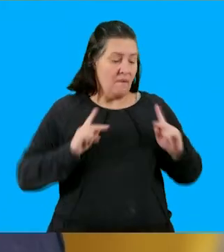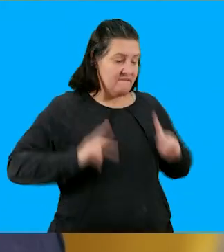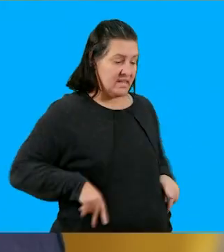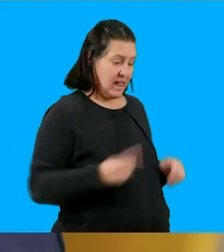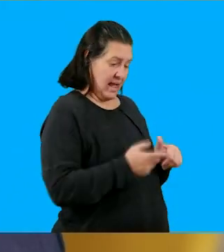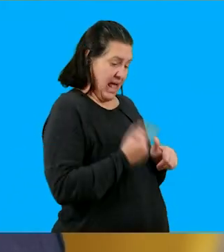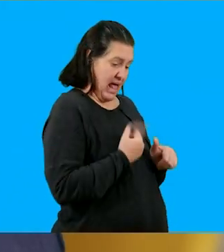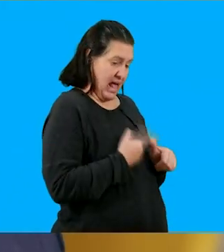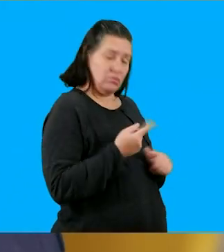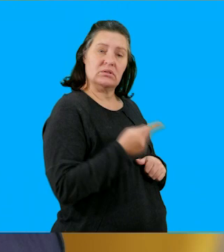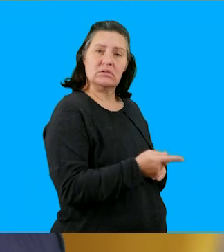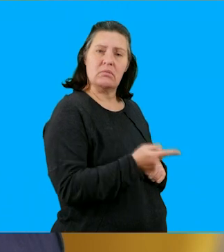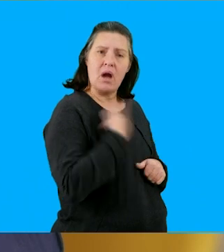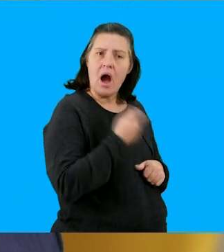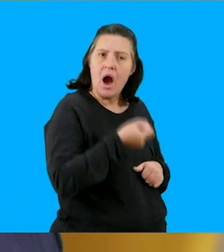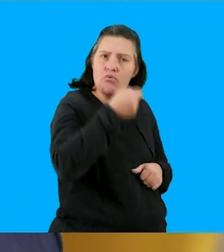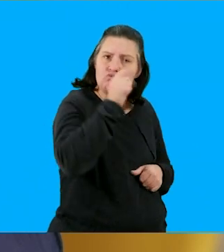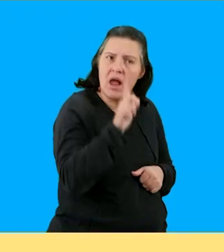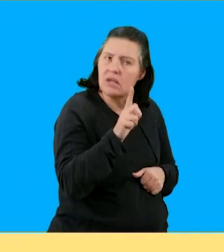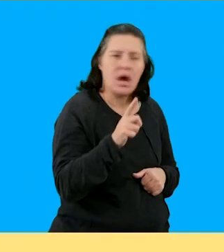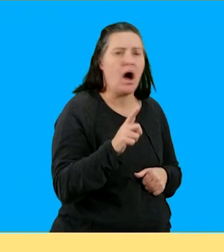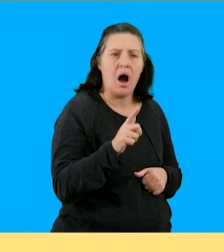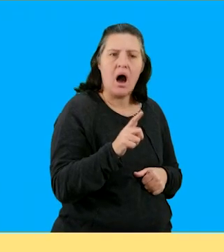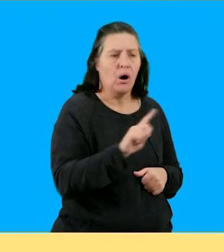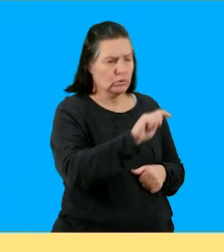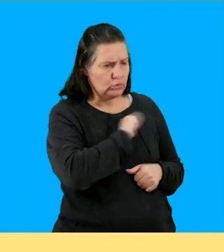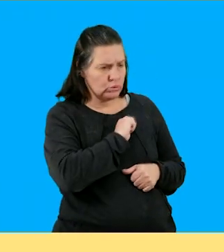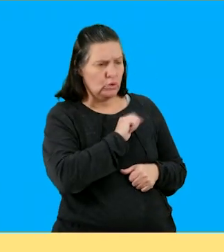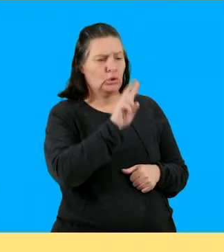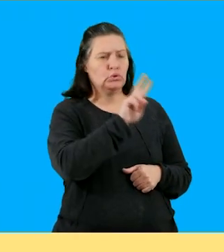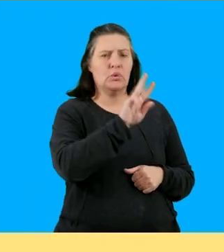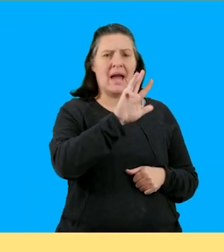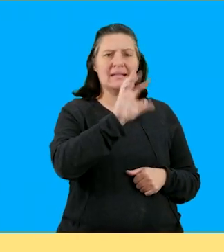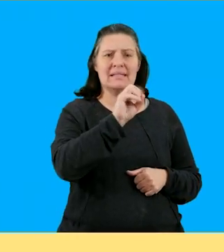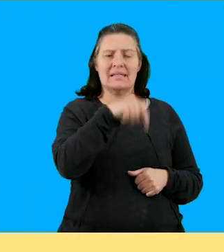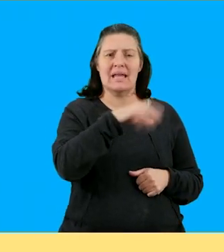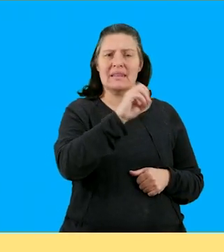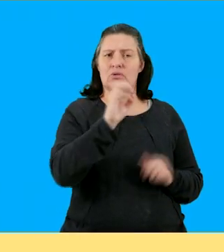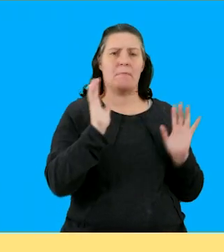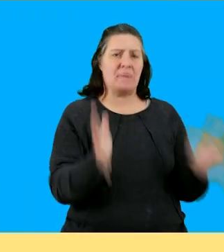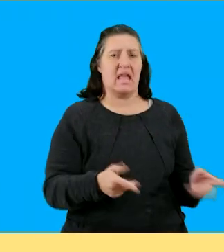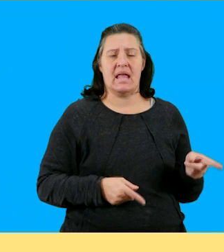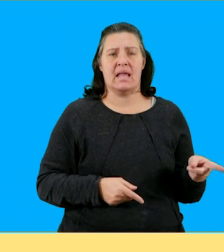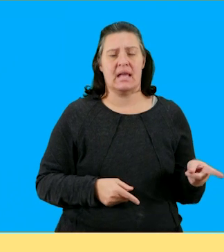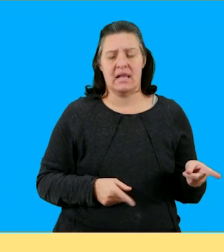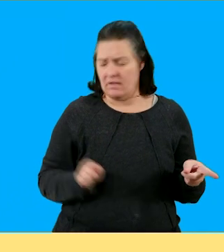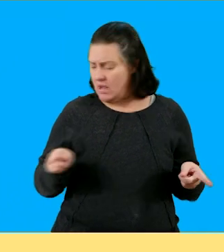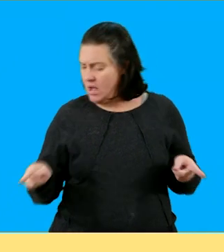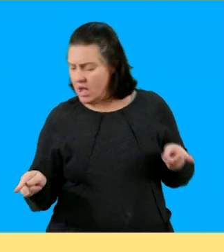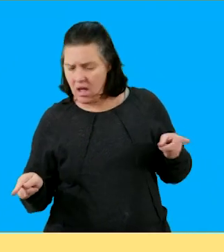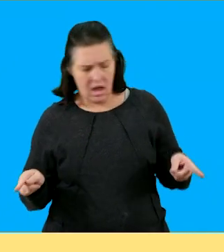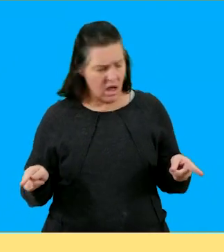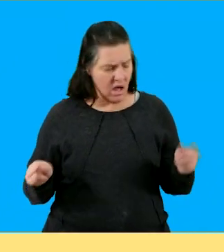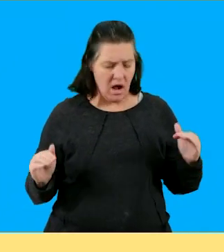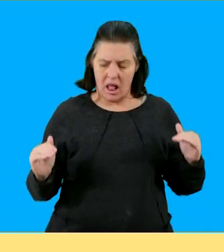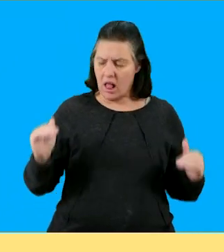did a physical stock taking, we realized that we only have stock of 290,000. So if we compare the two,